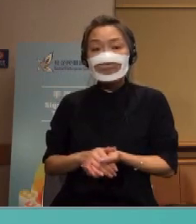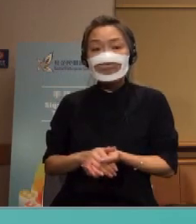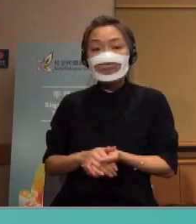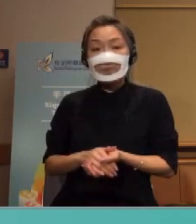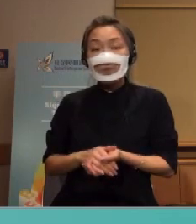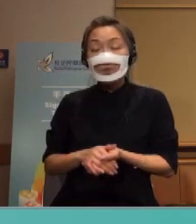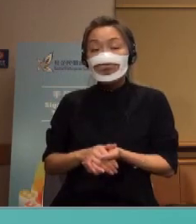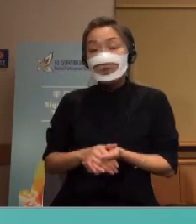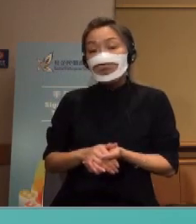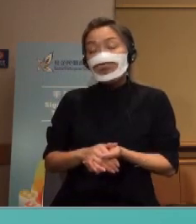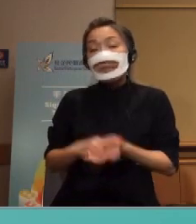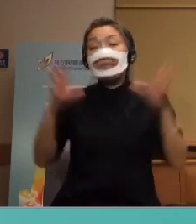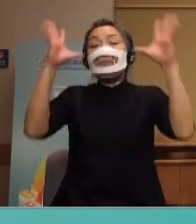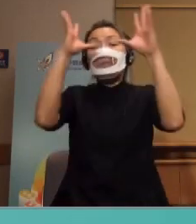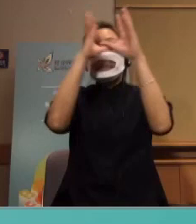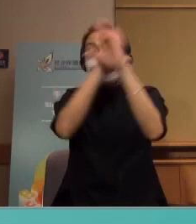mean, it's interesting